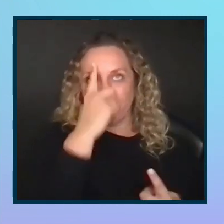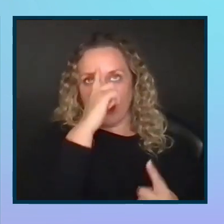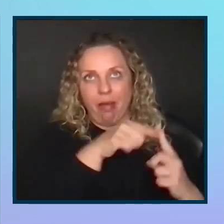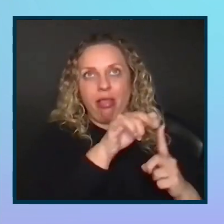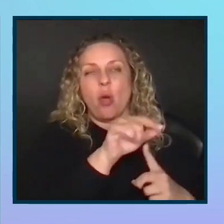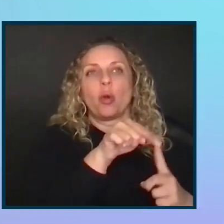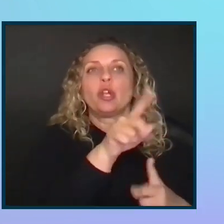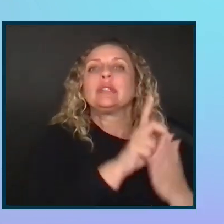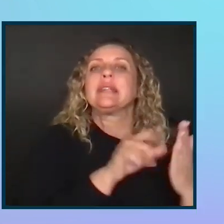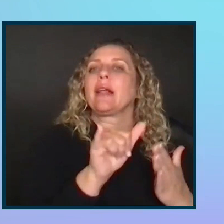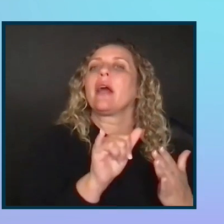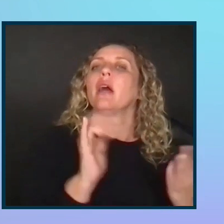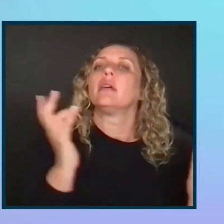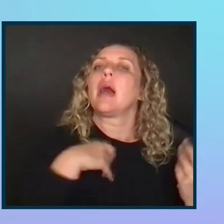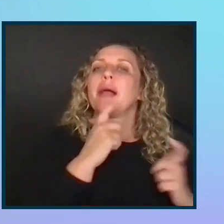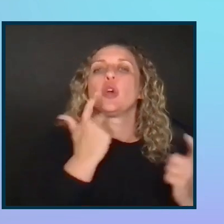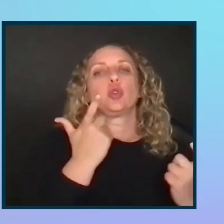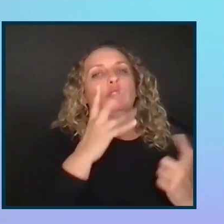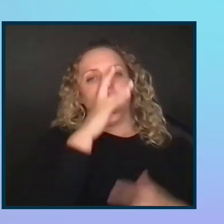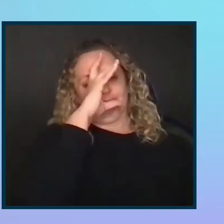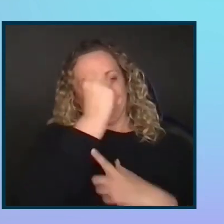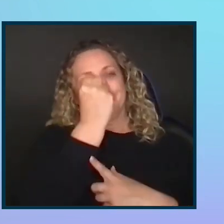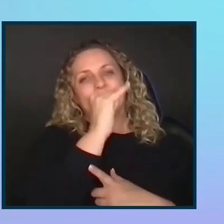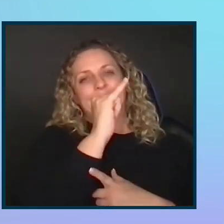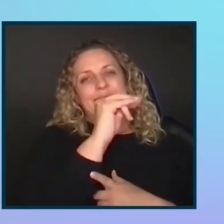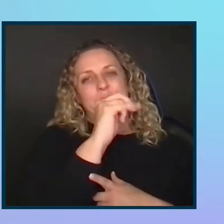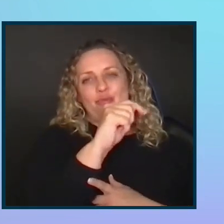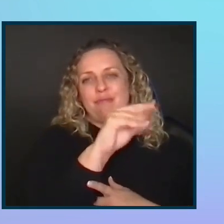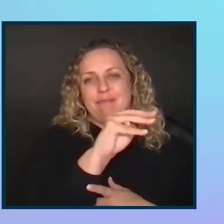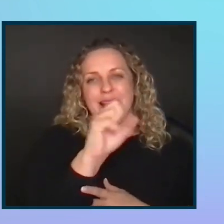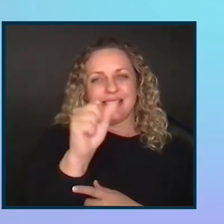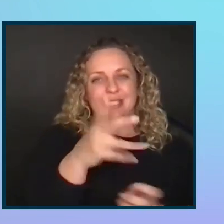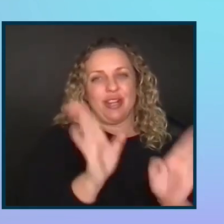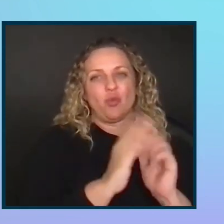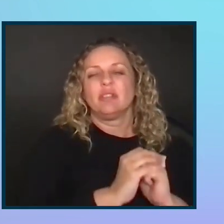you're designing those. But I'm not a huge fan of input masks in general.